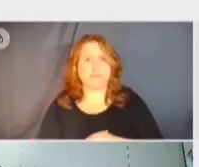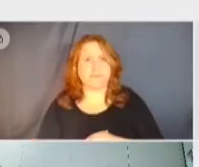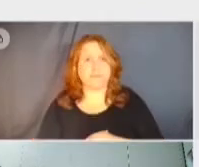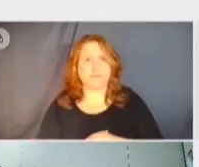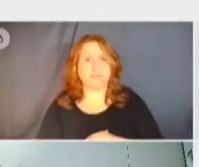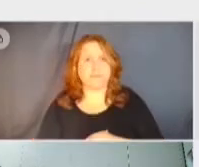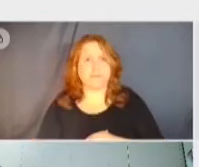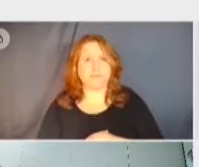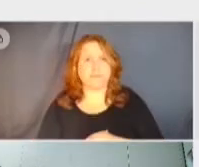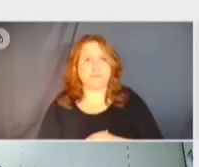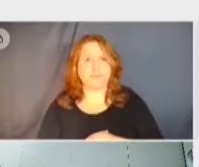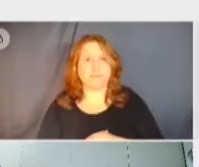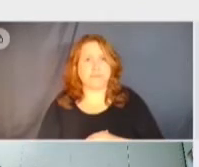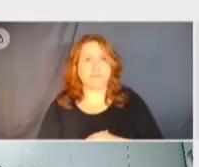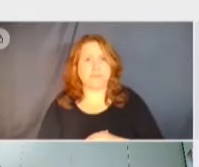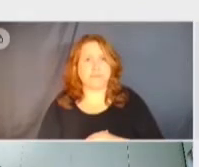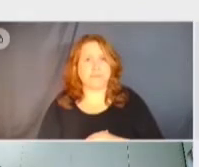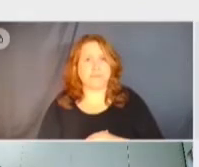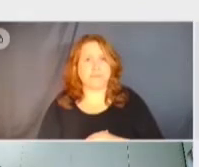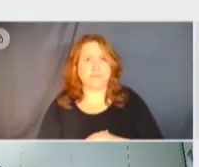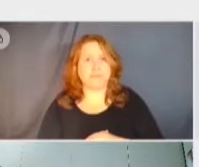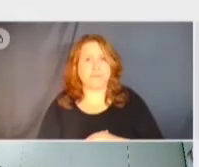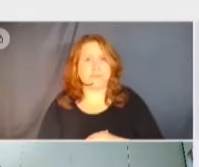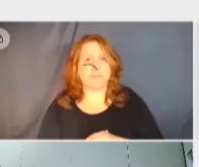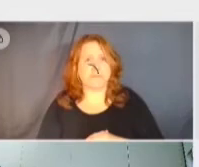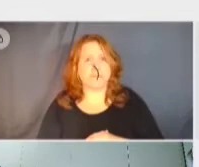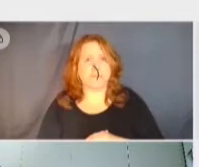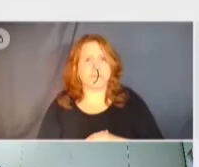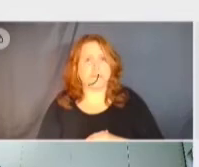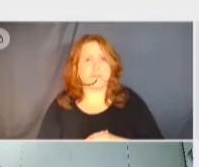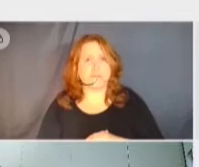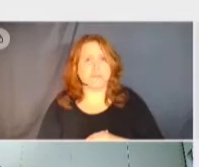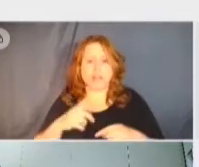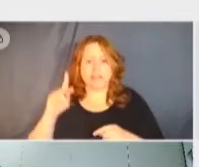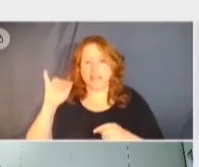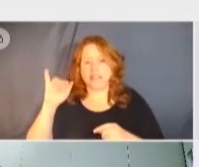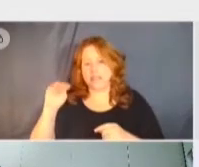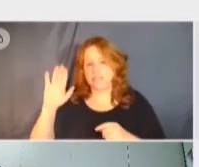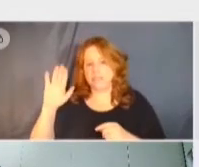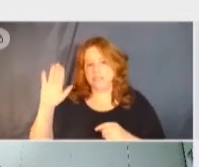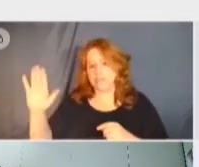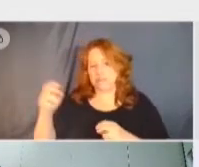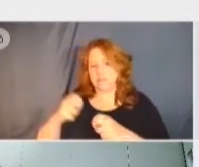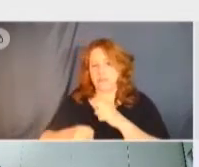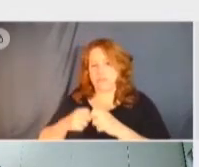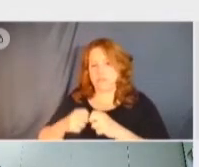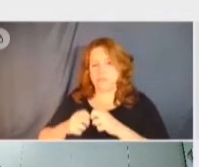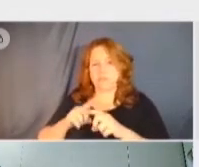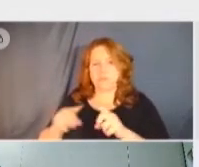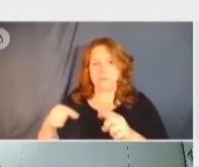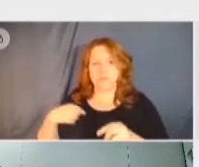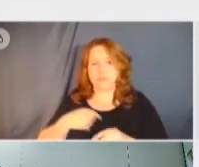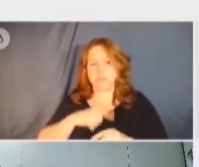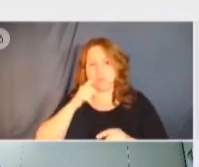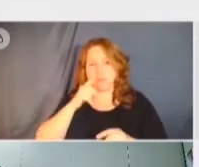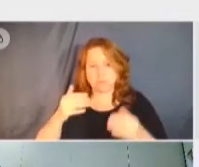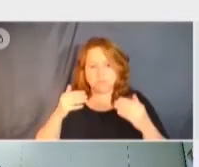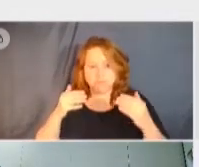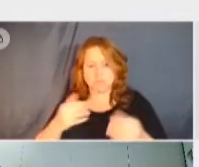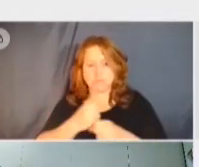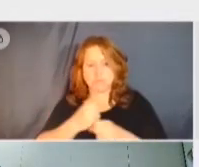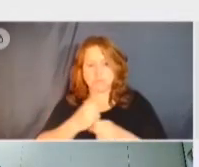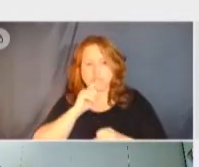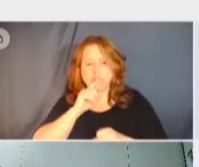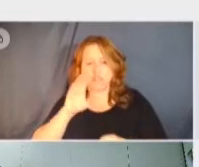about Kim's problems, but we'll have Brian give the report. Thank you, Commissioner. Just to give a